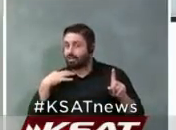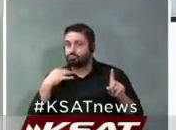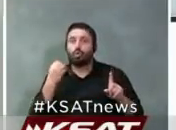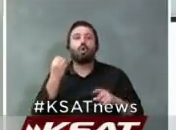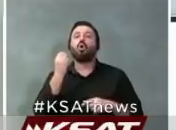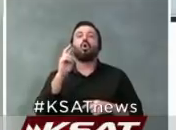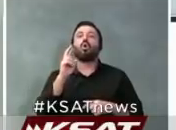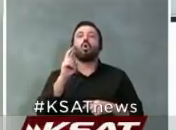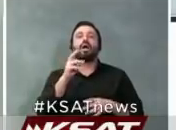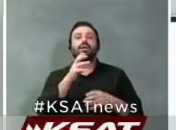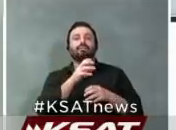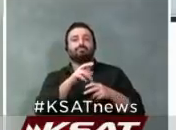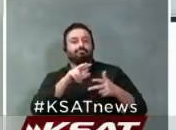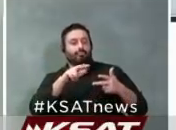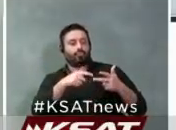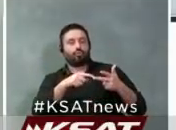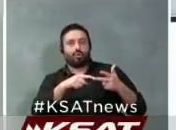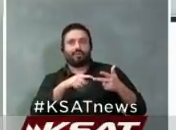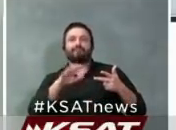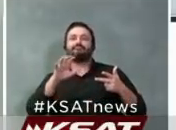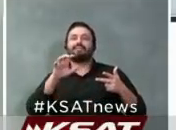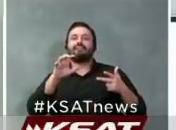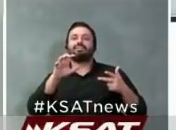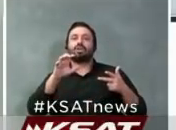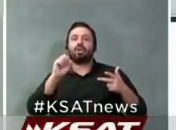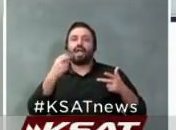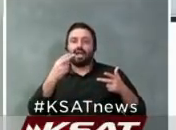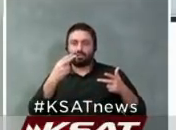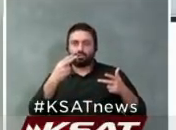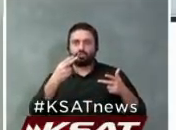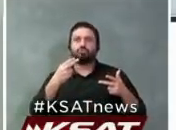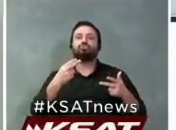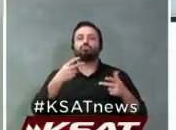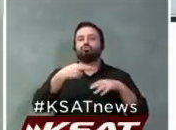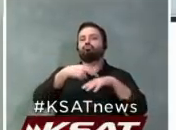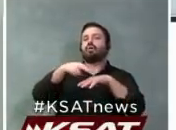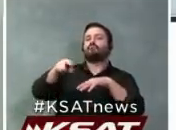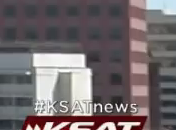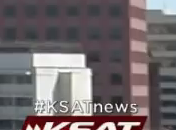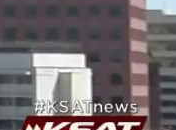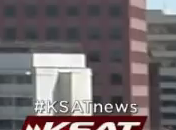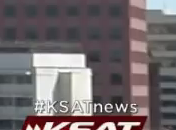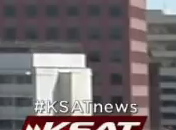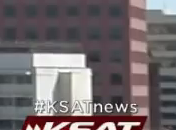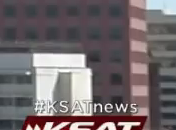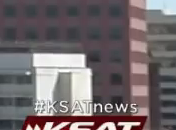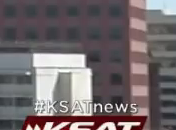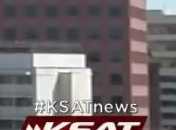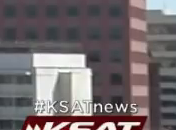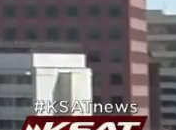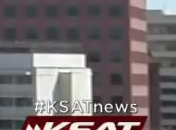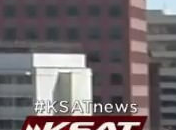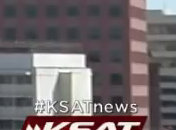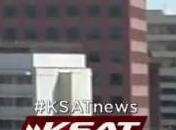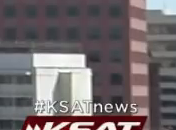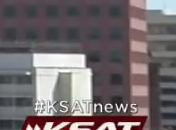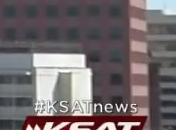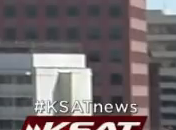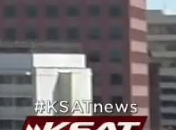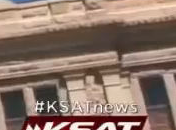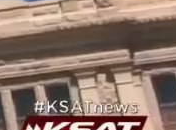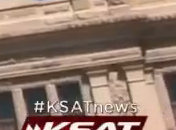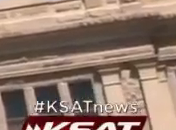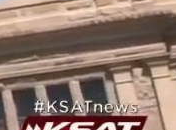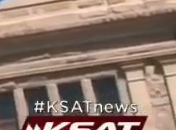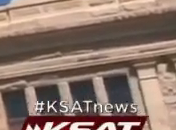that third month and the $500 cash stipend, and then we're referring them to other services. In addition to what it already has for the program, the city's